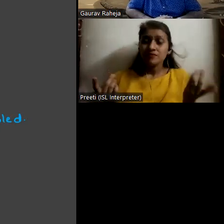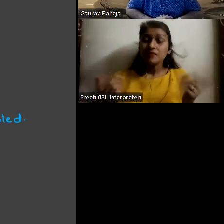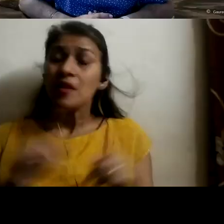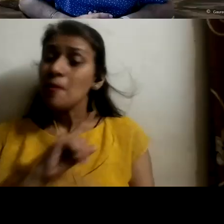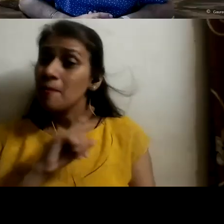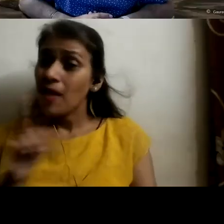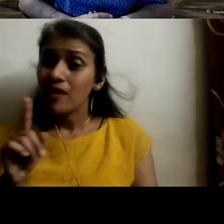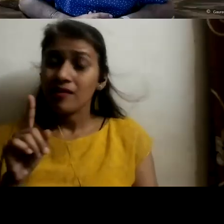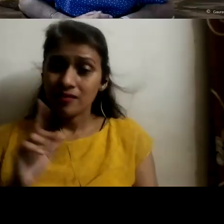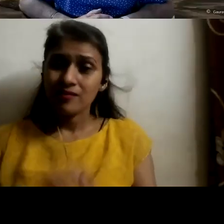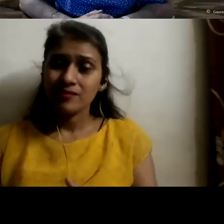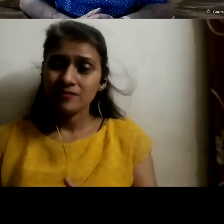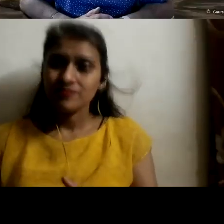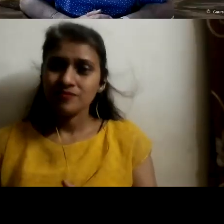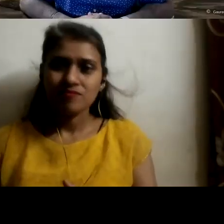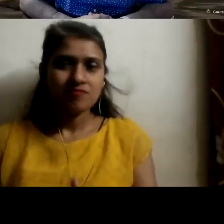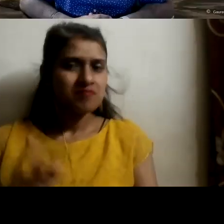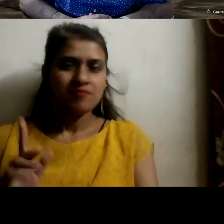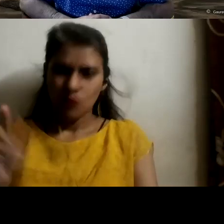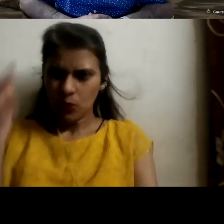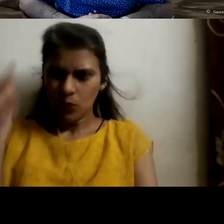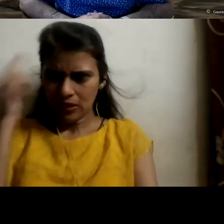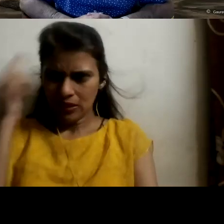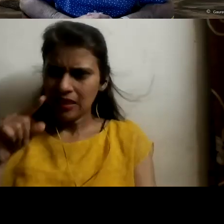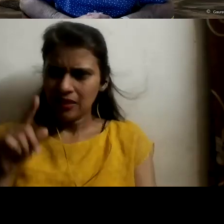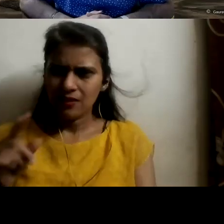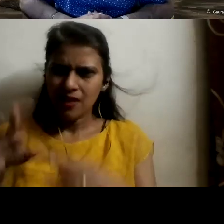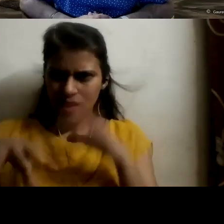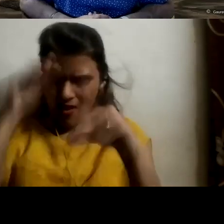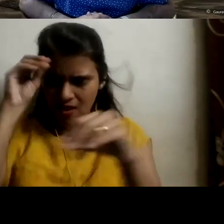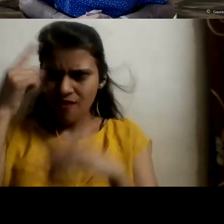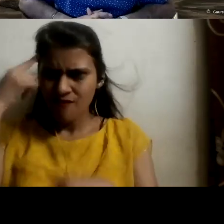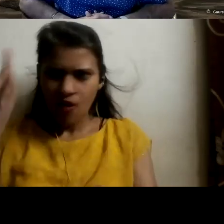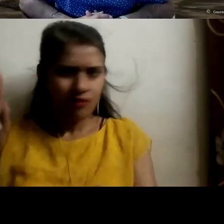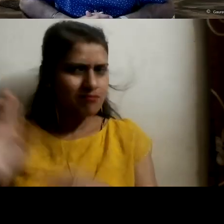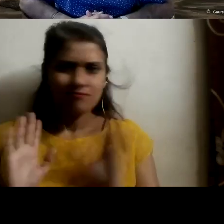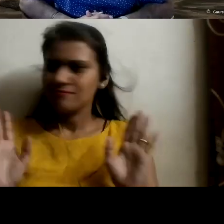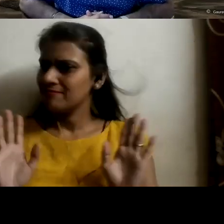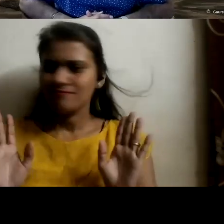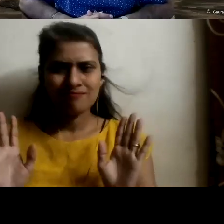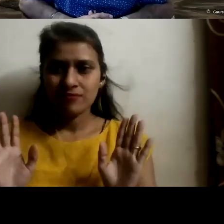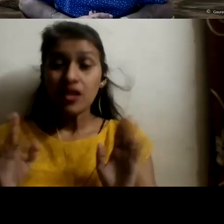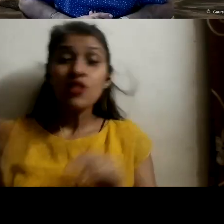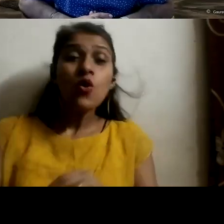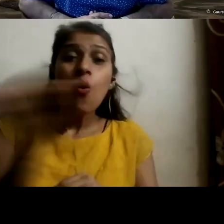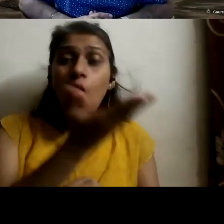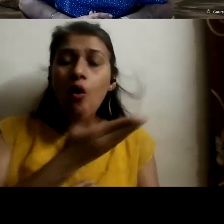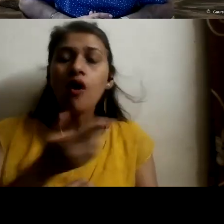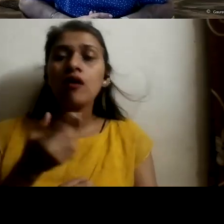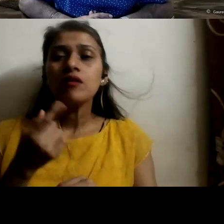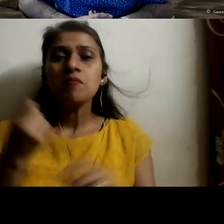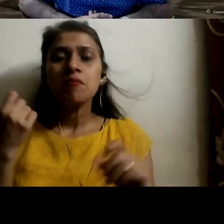is no. It is because it matters to all of us,